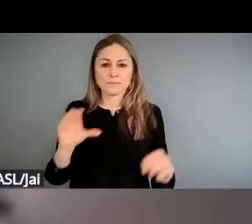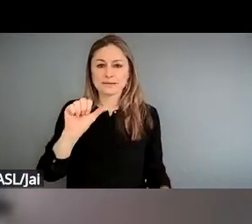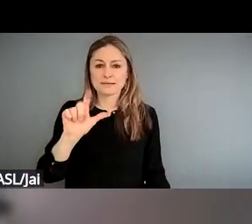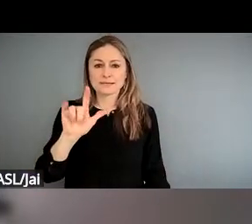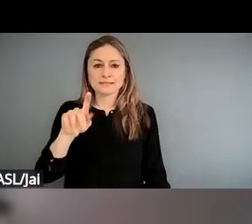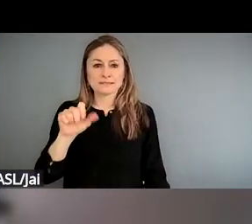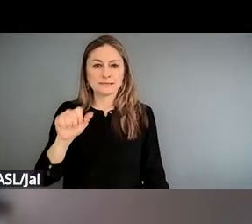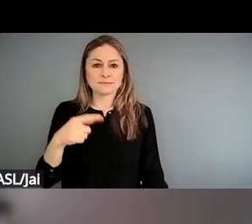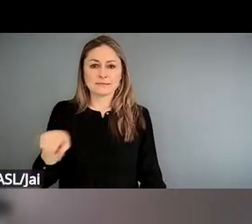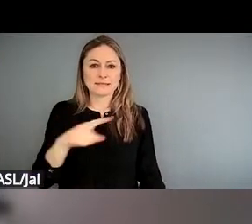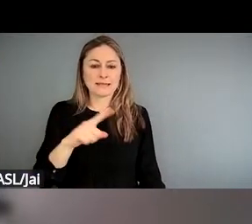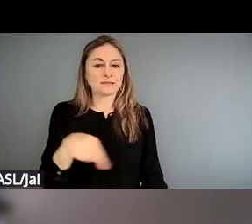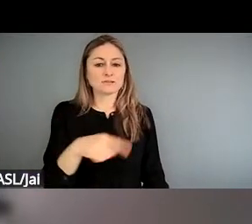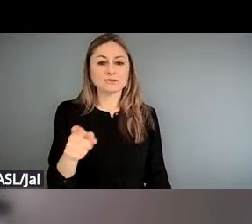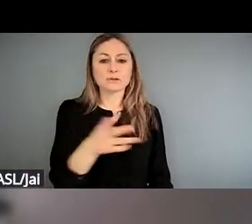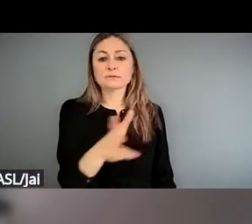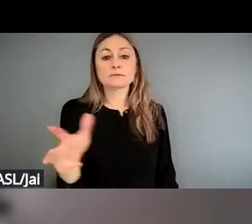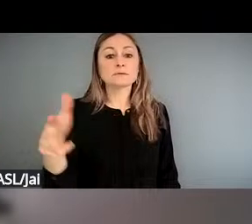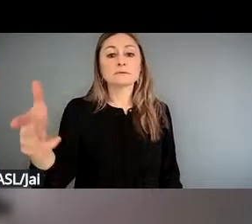they can just plug and play.